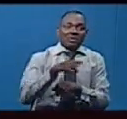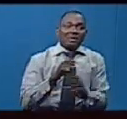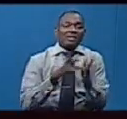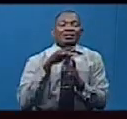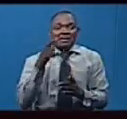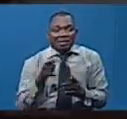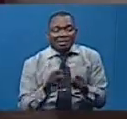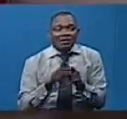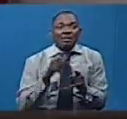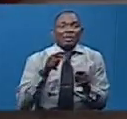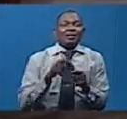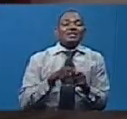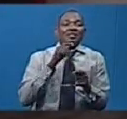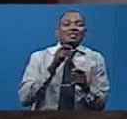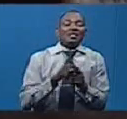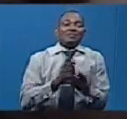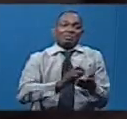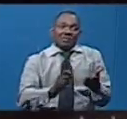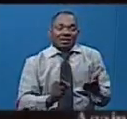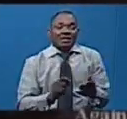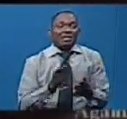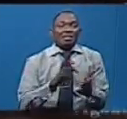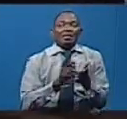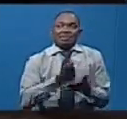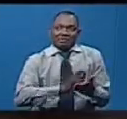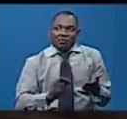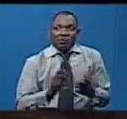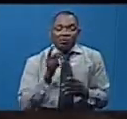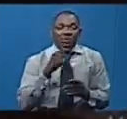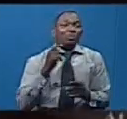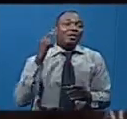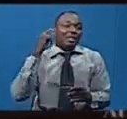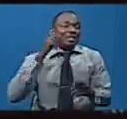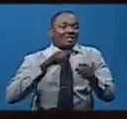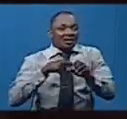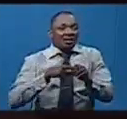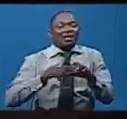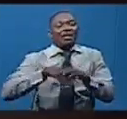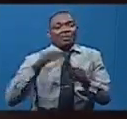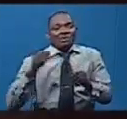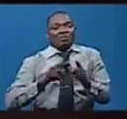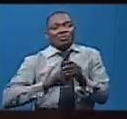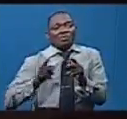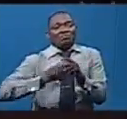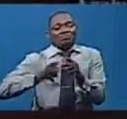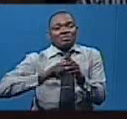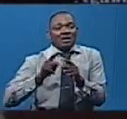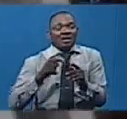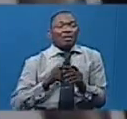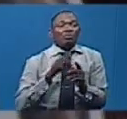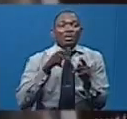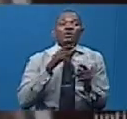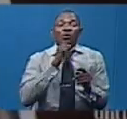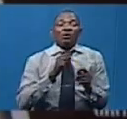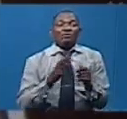her." Again, he stooped down and wrote on the ground. At this, those who heard began to go away one at a time, the